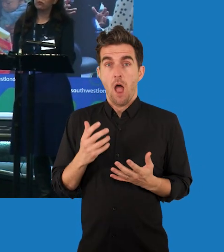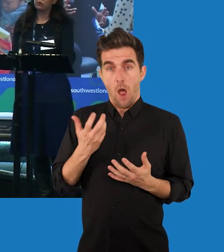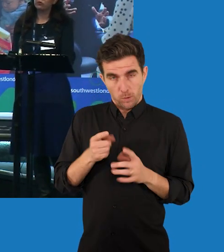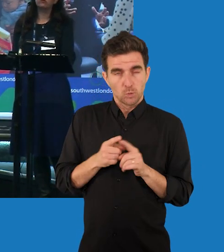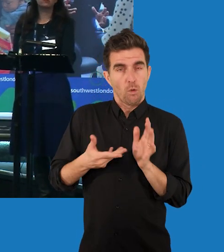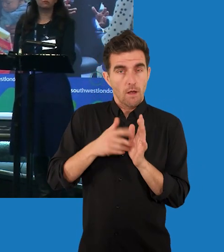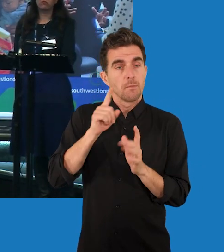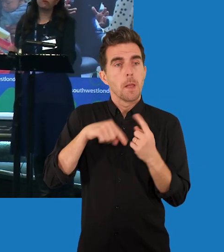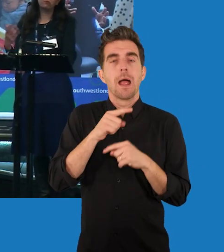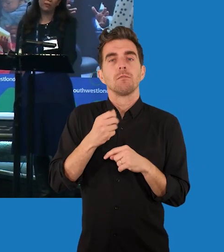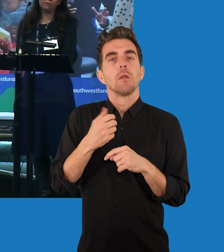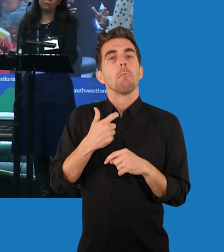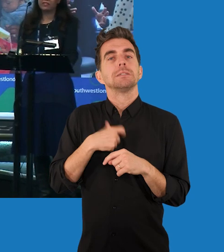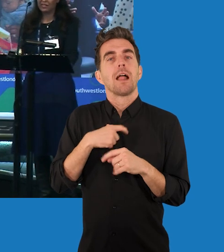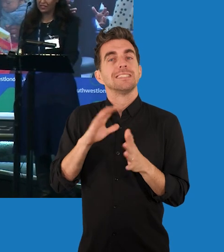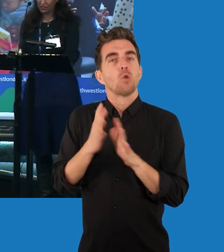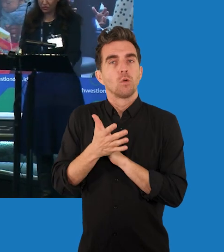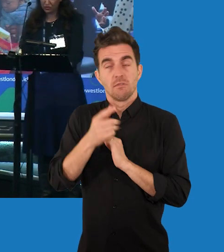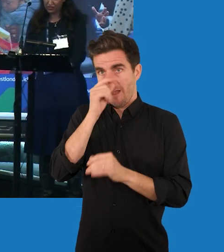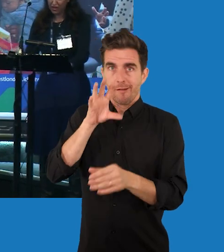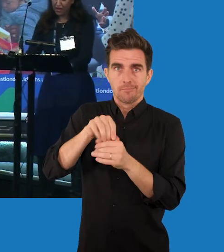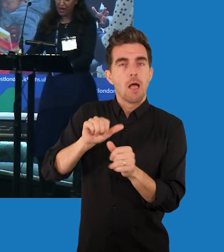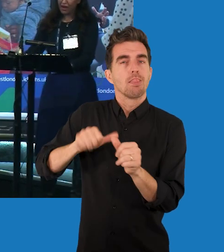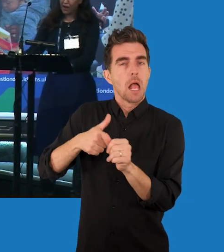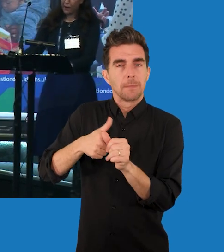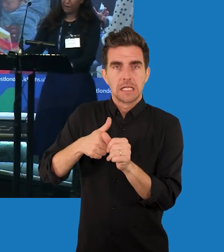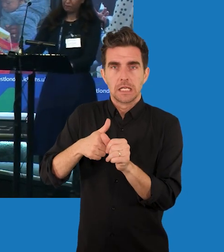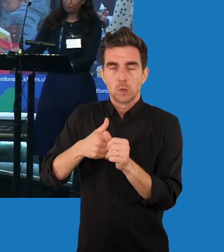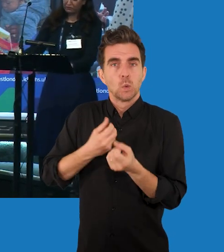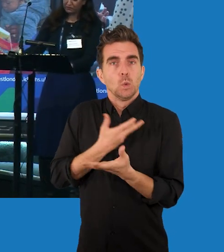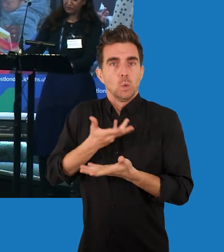therapy for people with personality disorders.